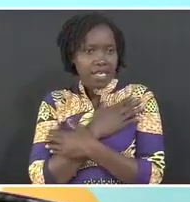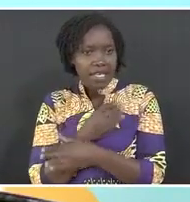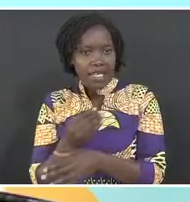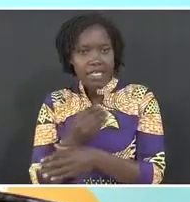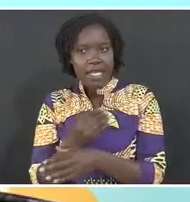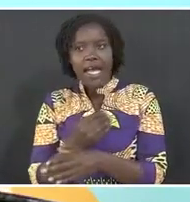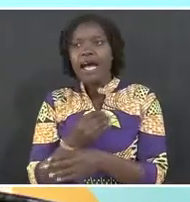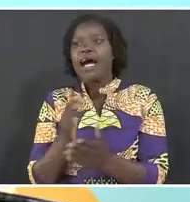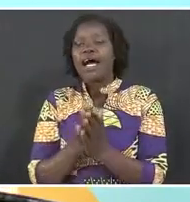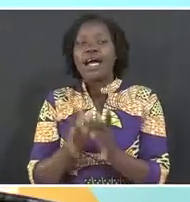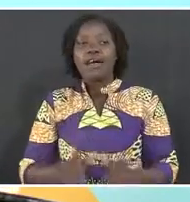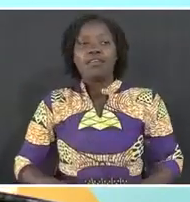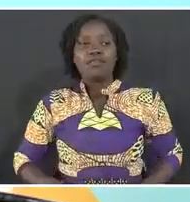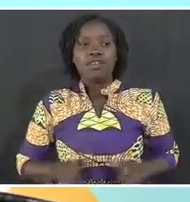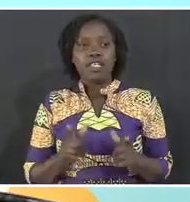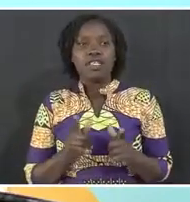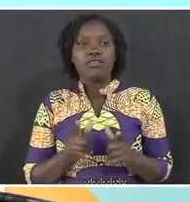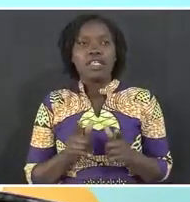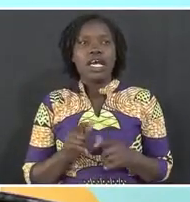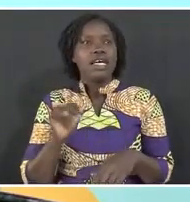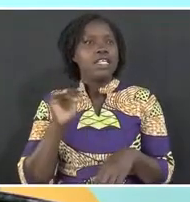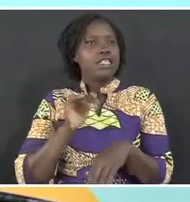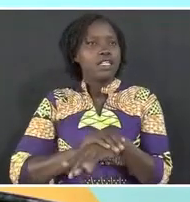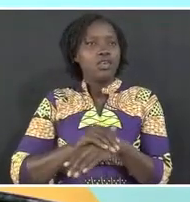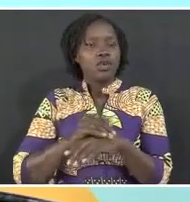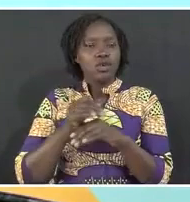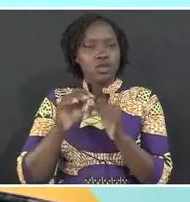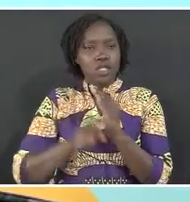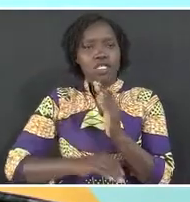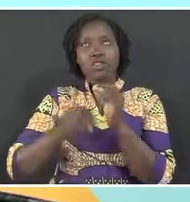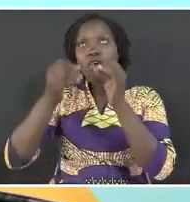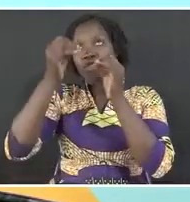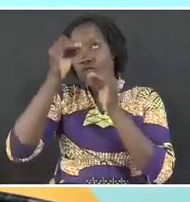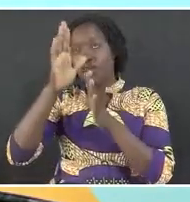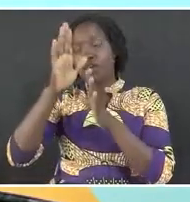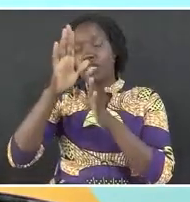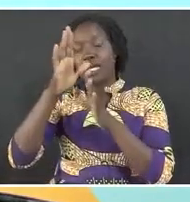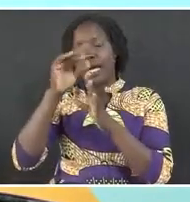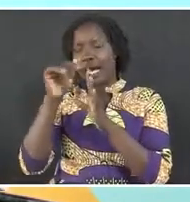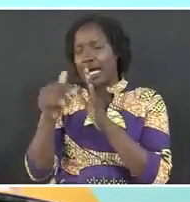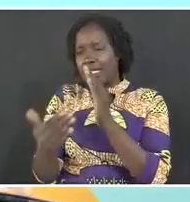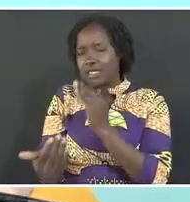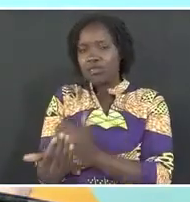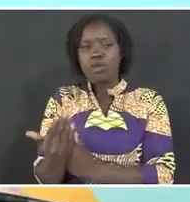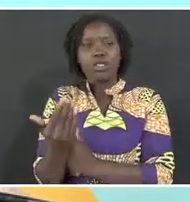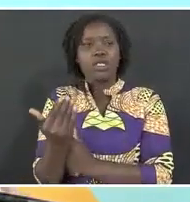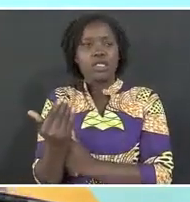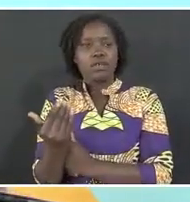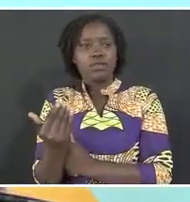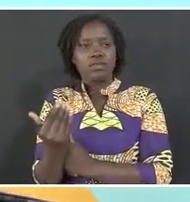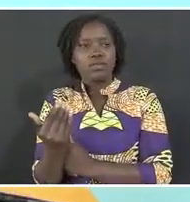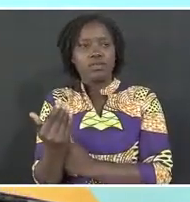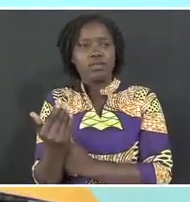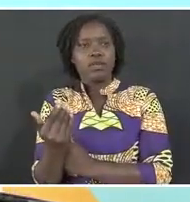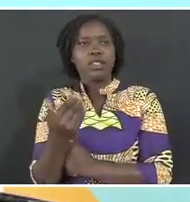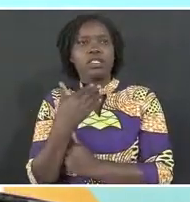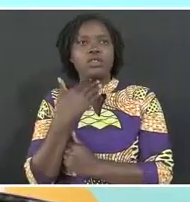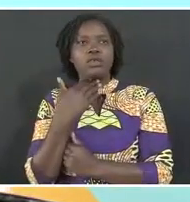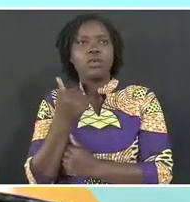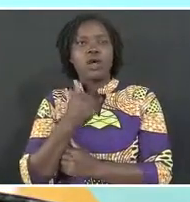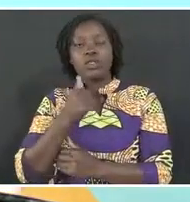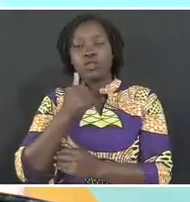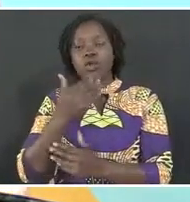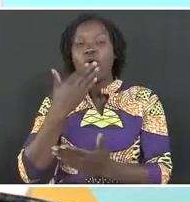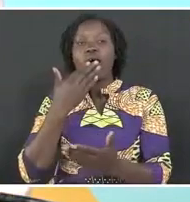I have lived in the goodness of God. And this morning, we want to